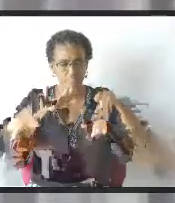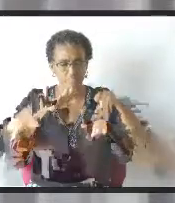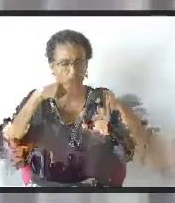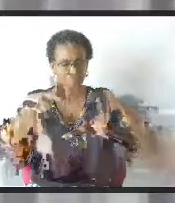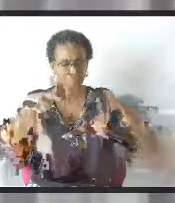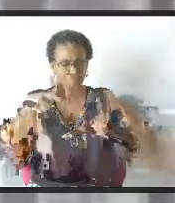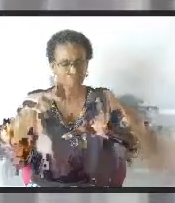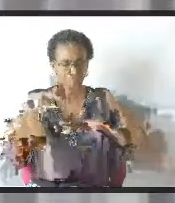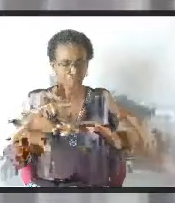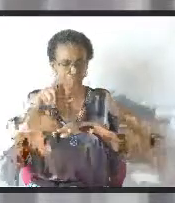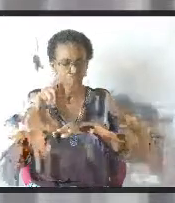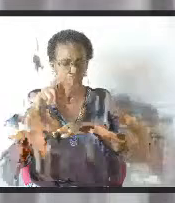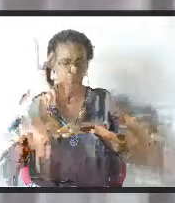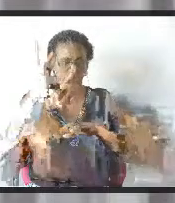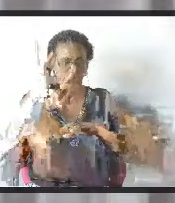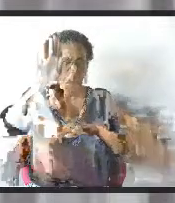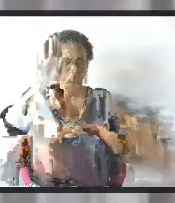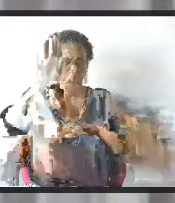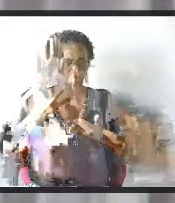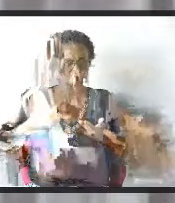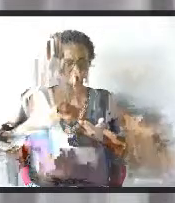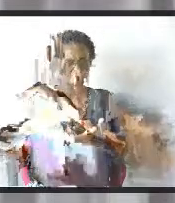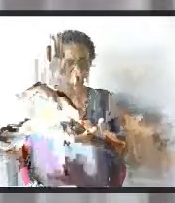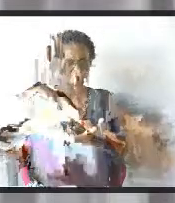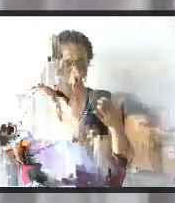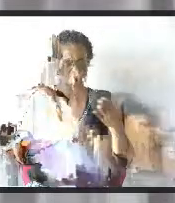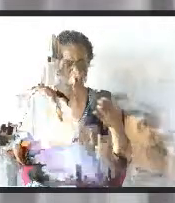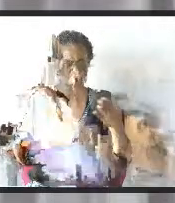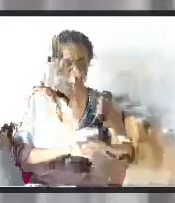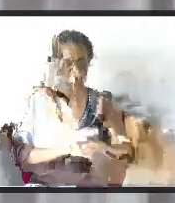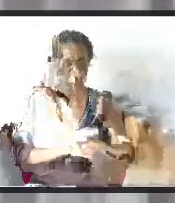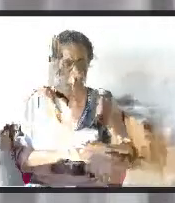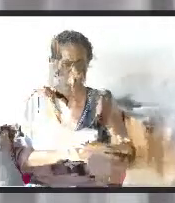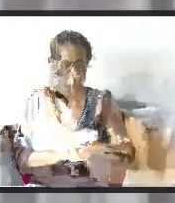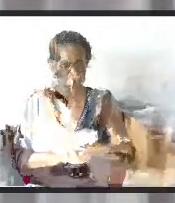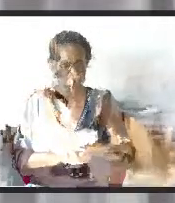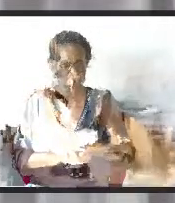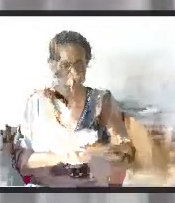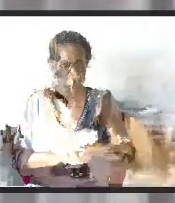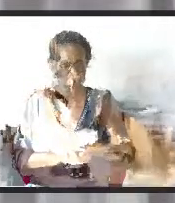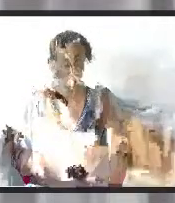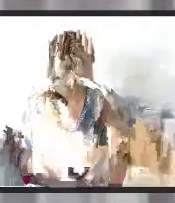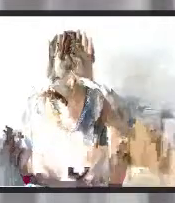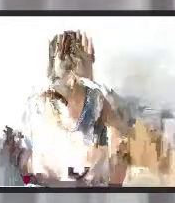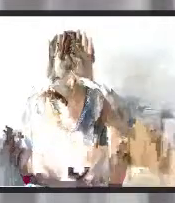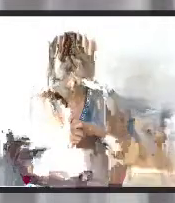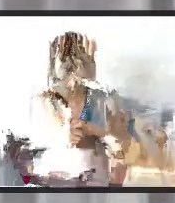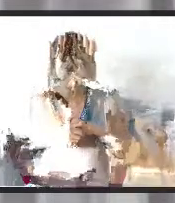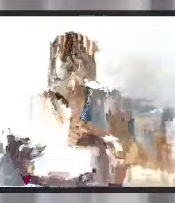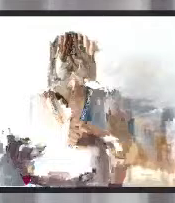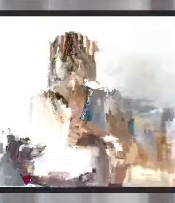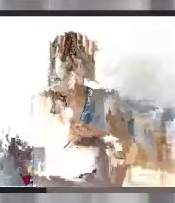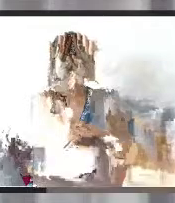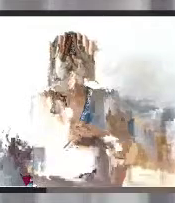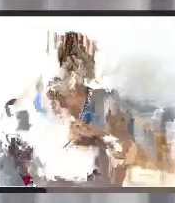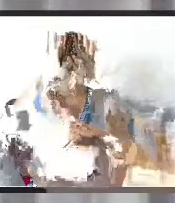are the God that raised the dead. And Father, you are the God that